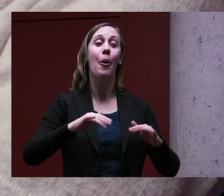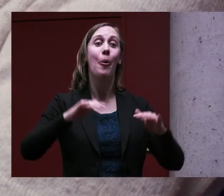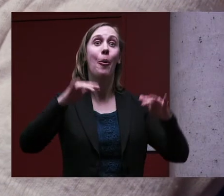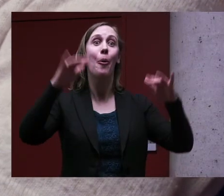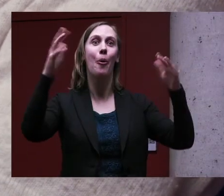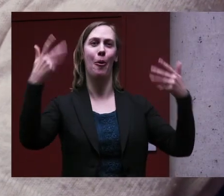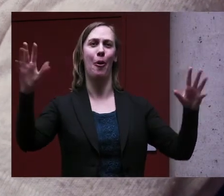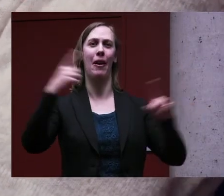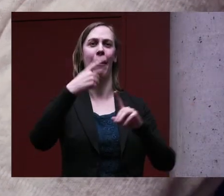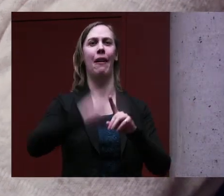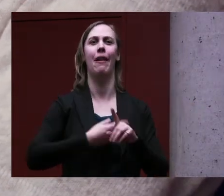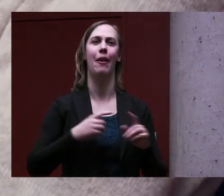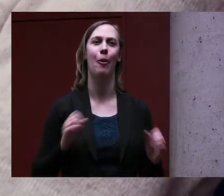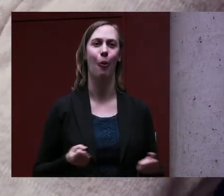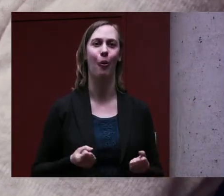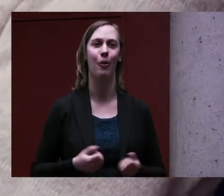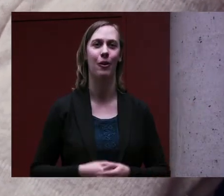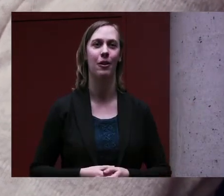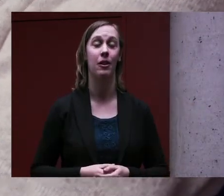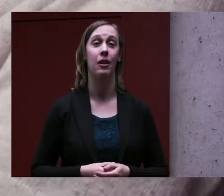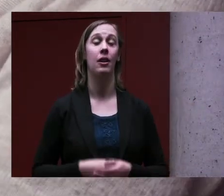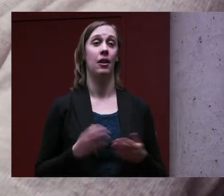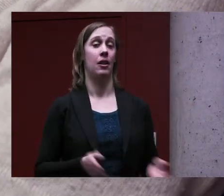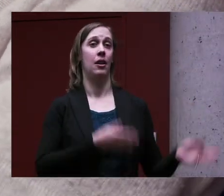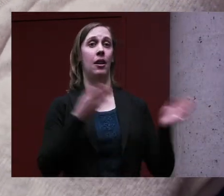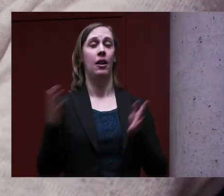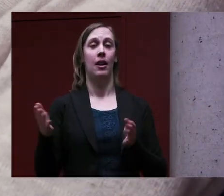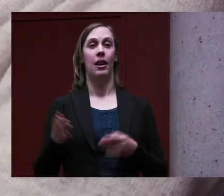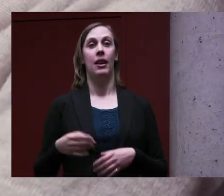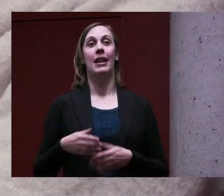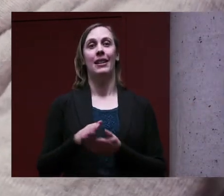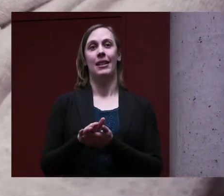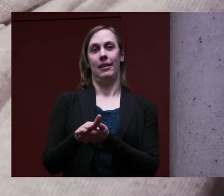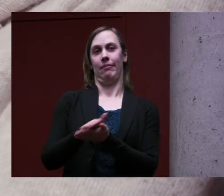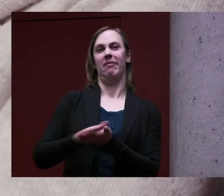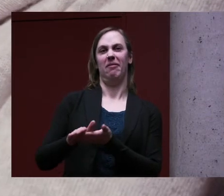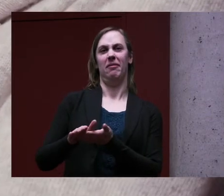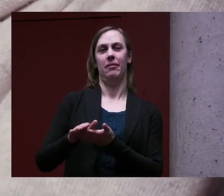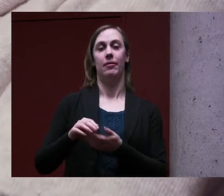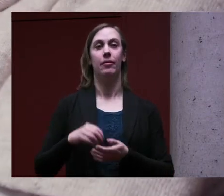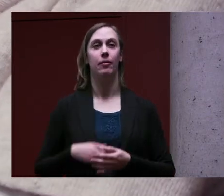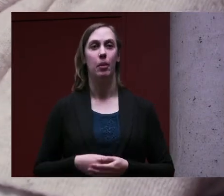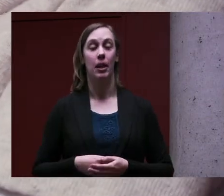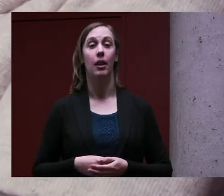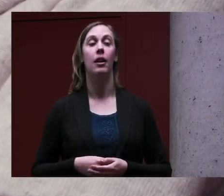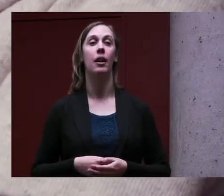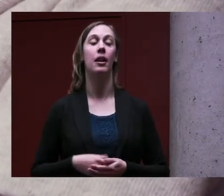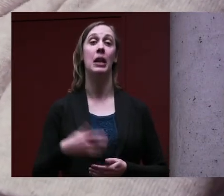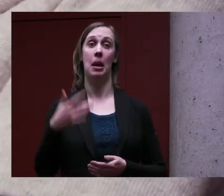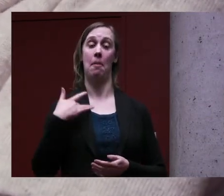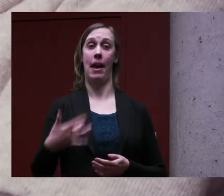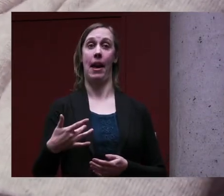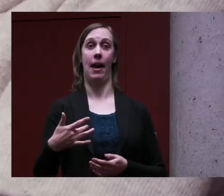Let's talk about hygiene. Now, most facilities bathe their residents once